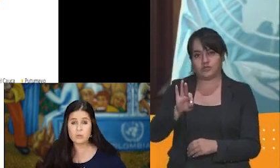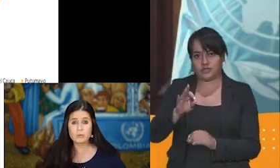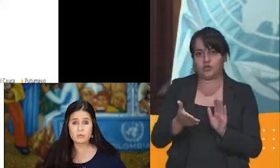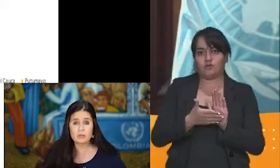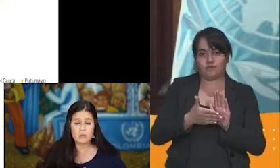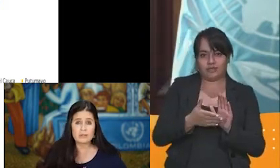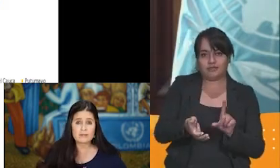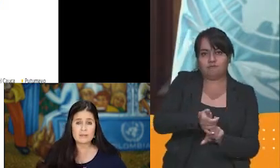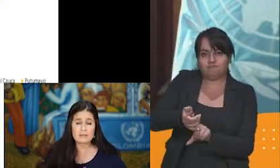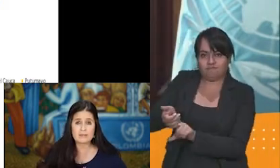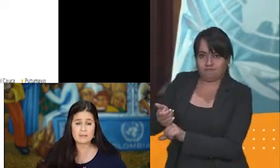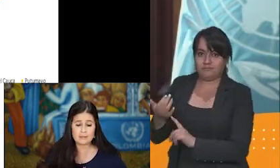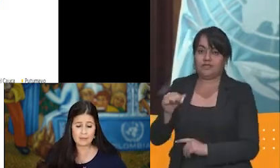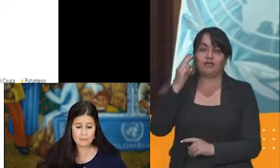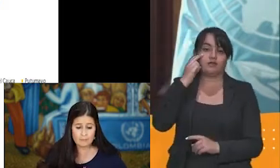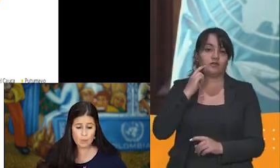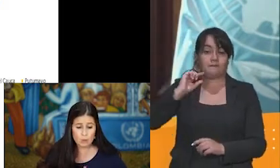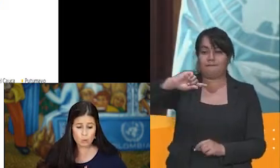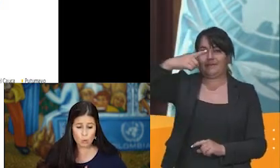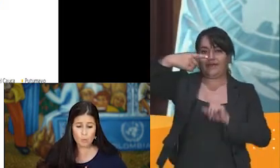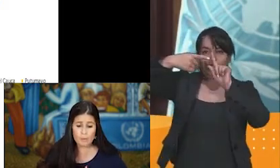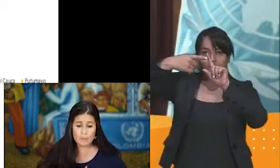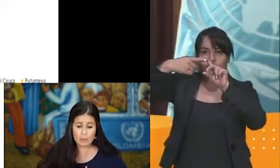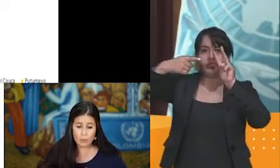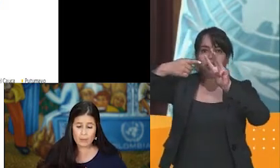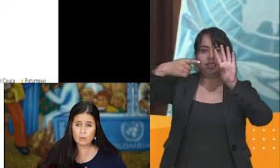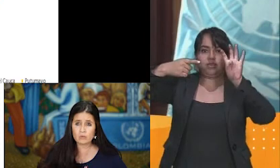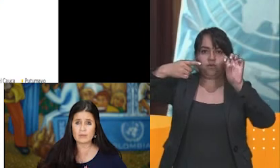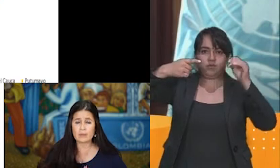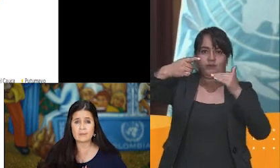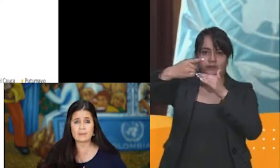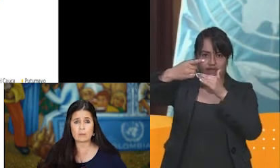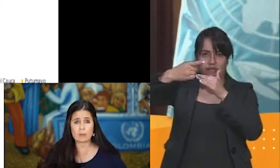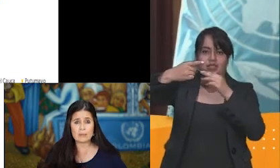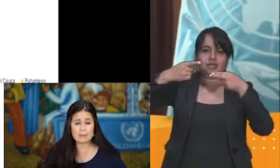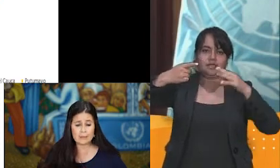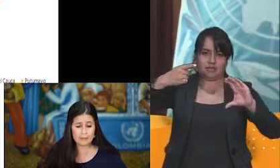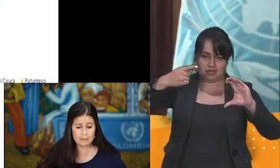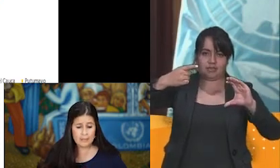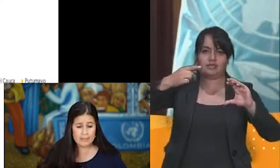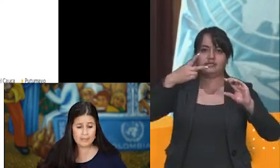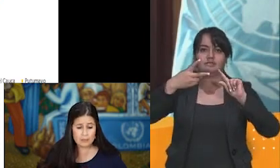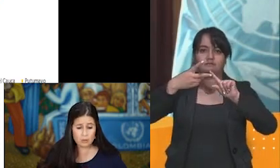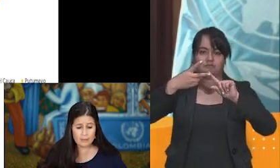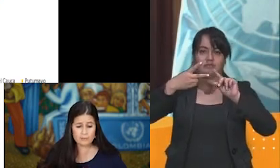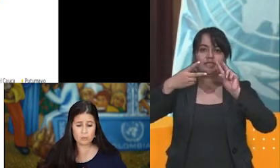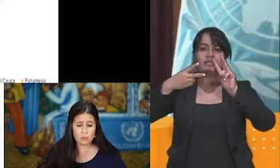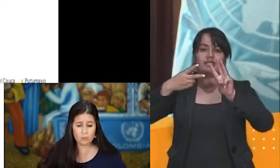that have been detected. Chocó is in first place with more than 38,900 hectares, and Antioquia with